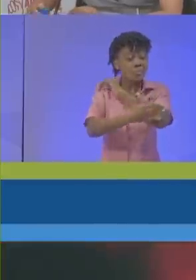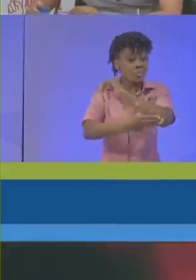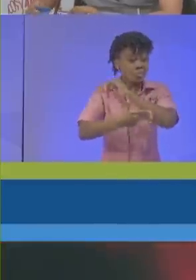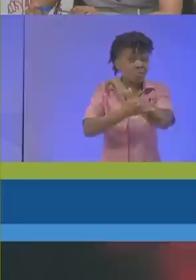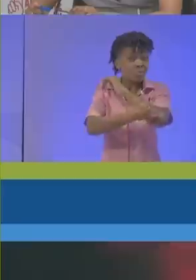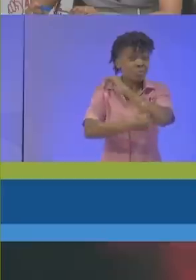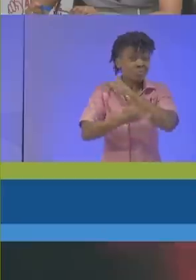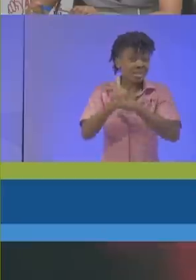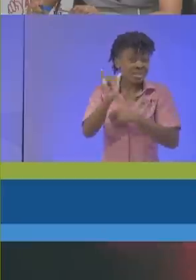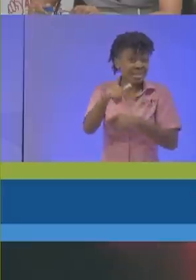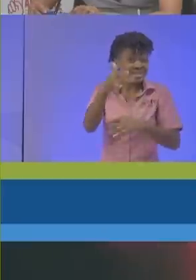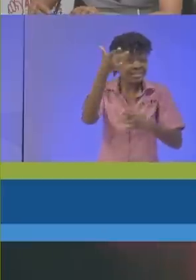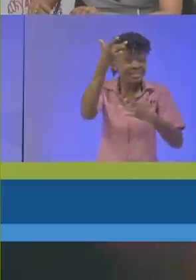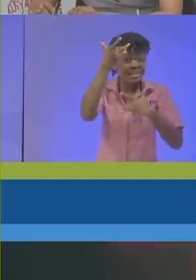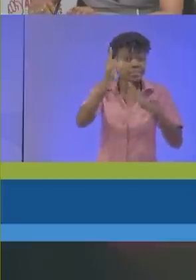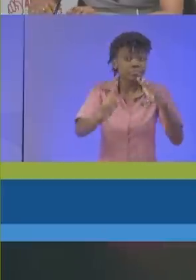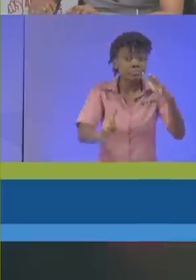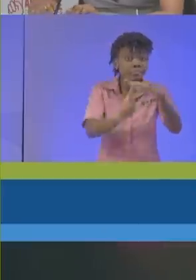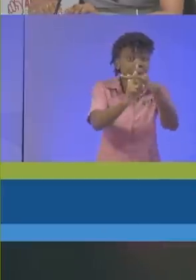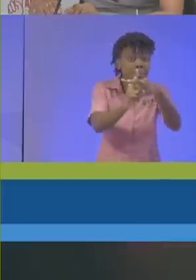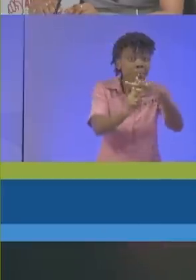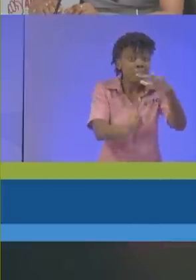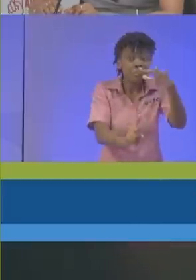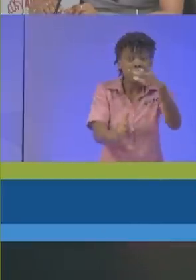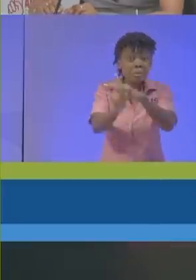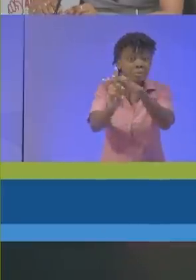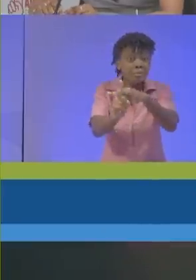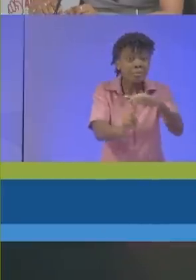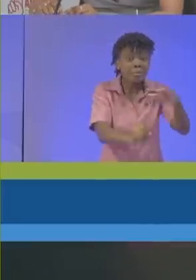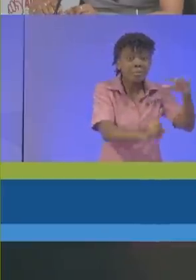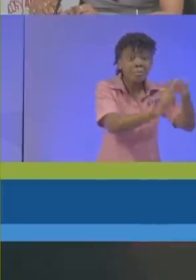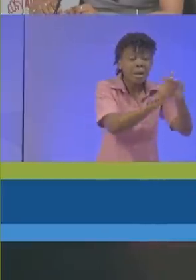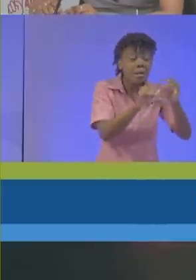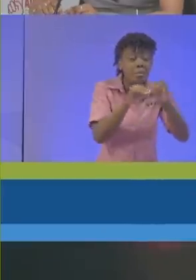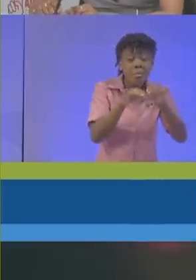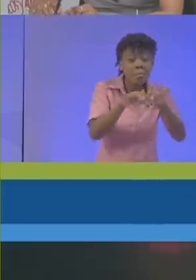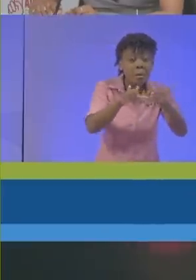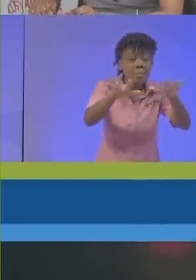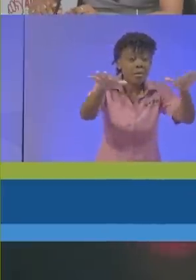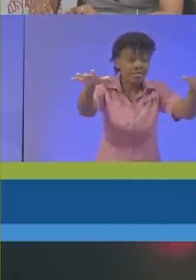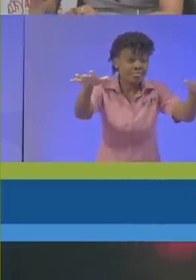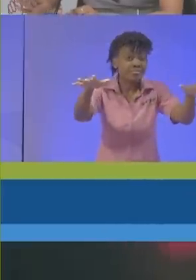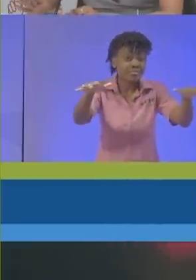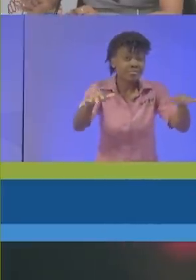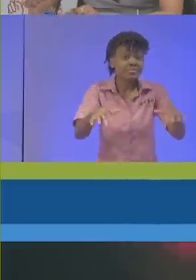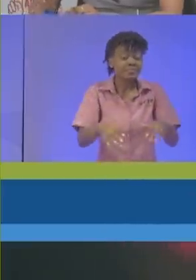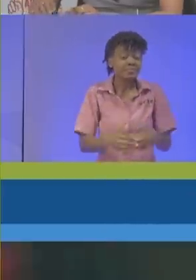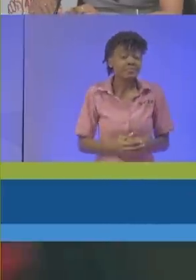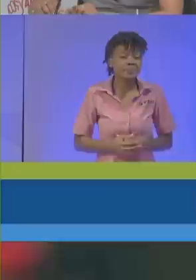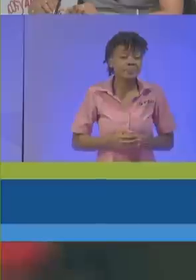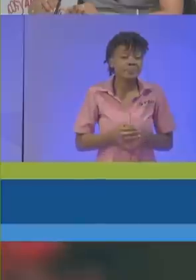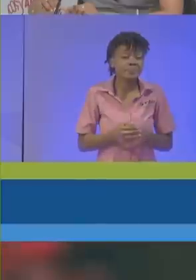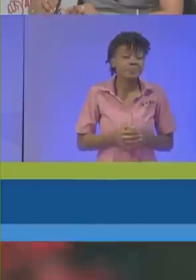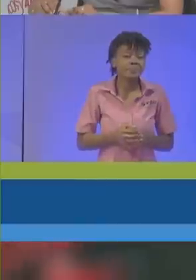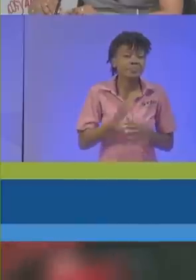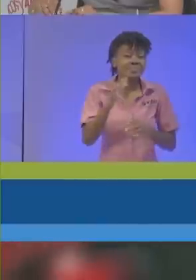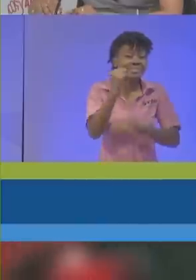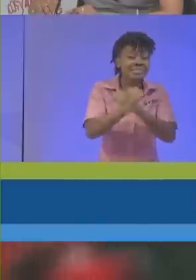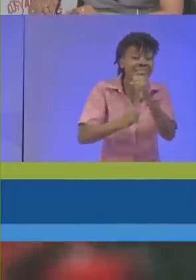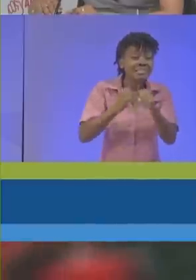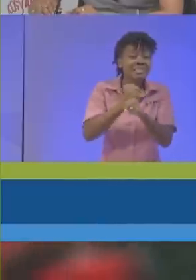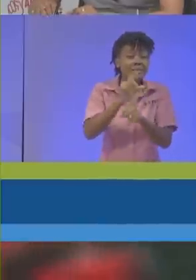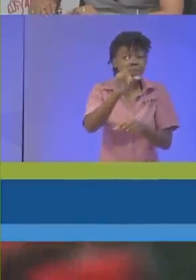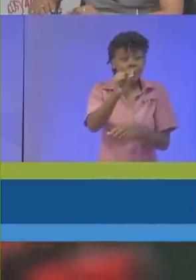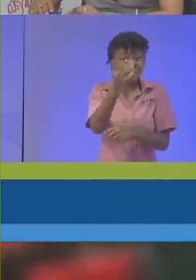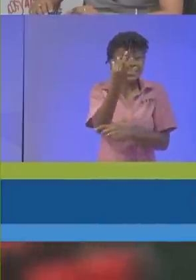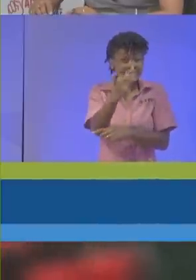our vaccine coverage for the last 3 years, we saw in 2019, at the beginning of the